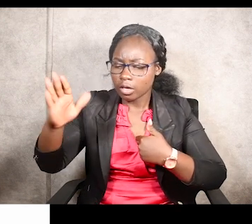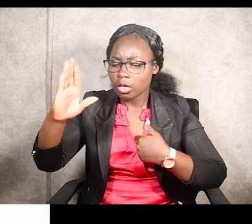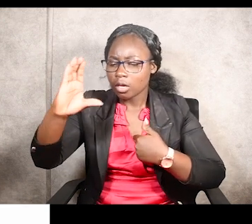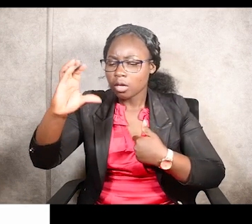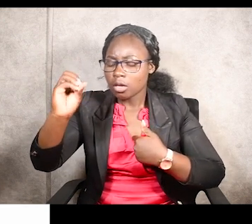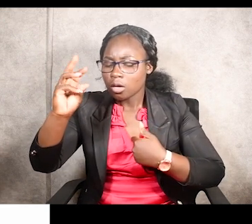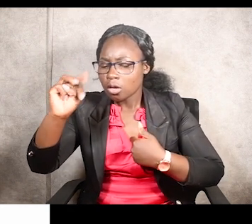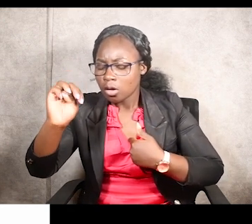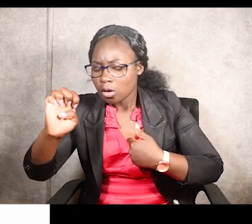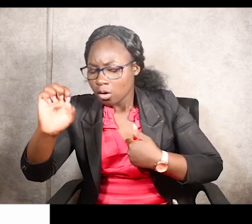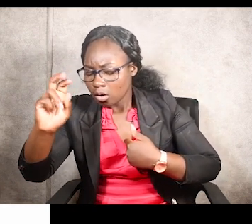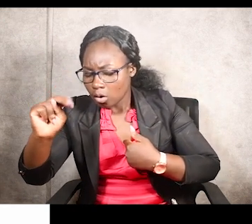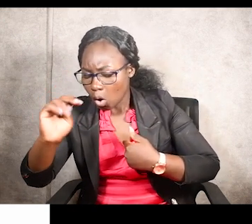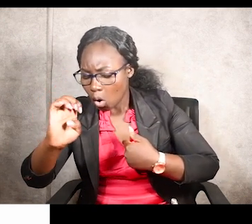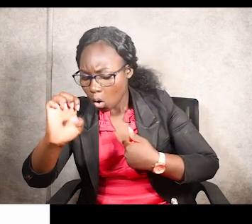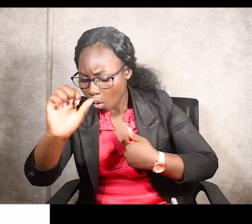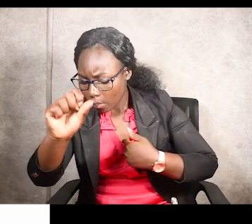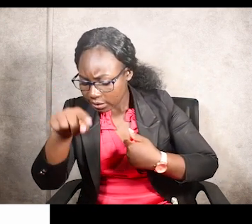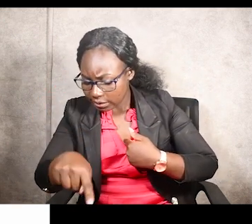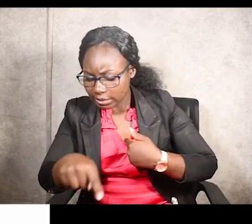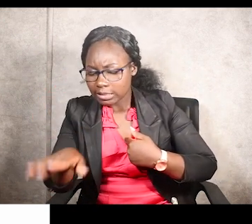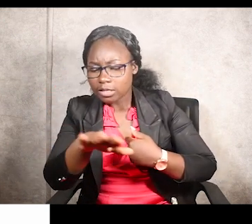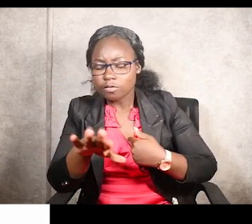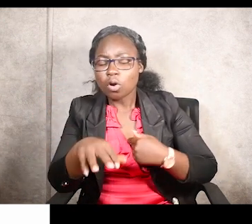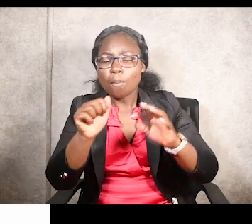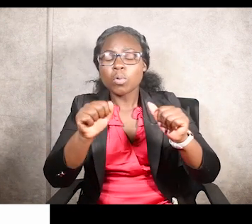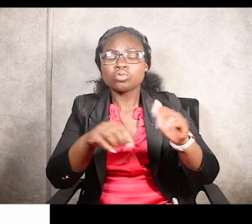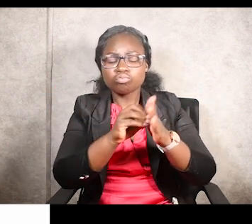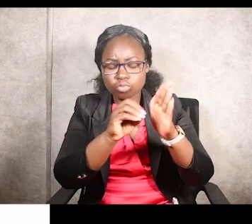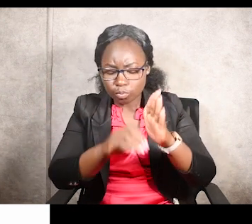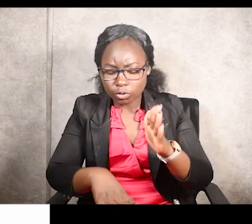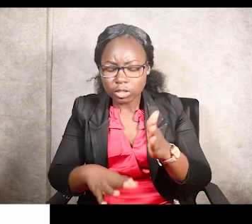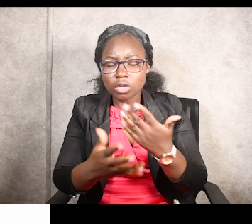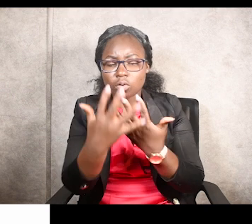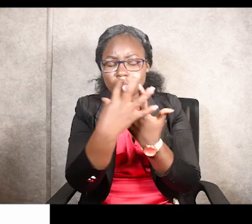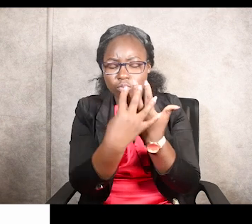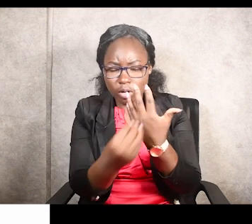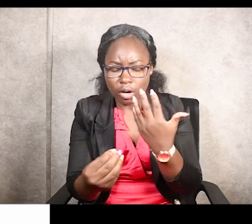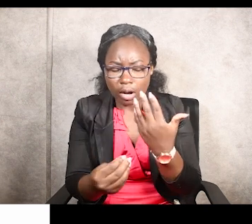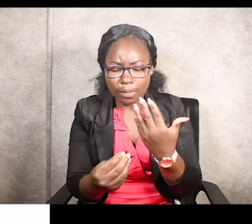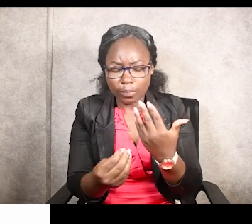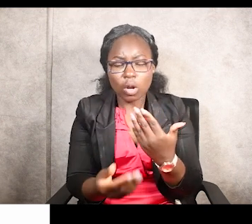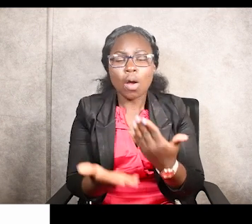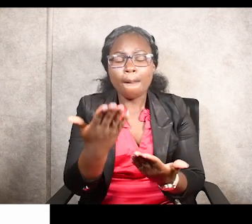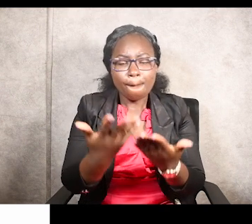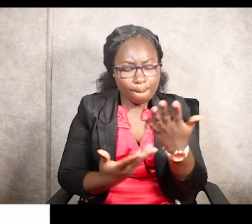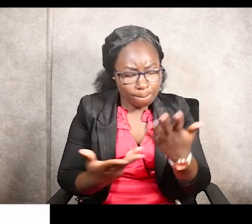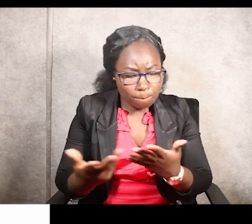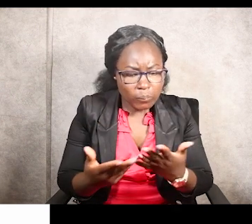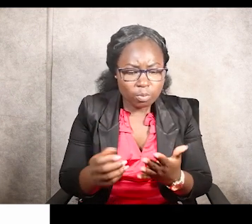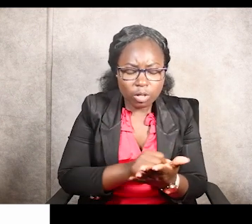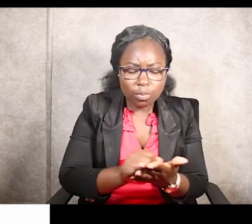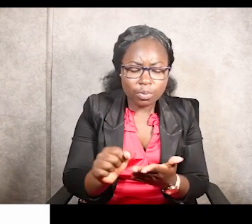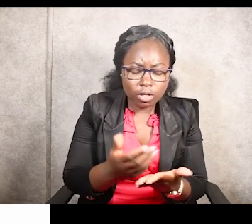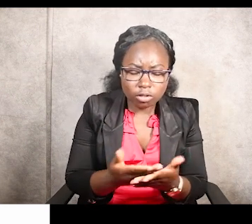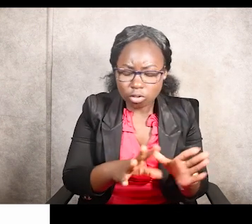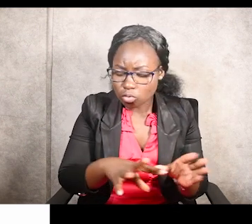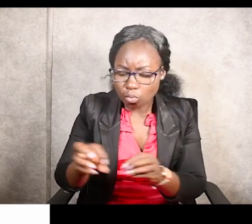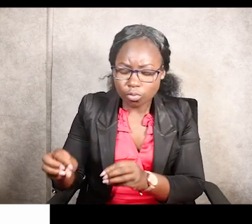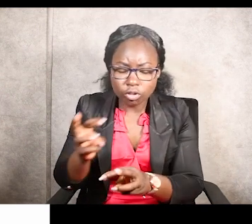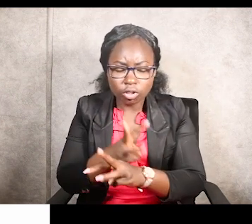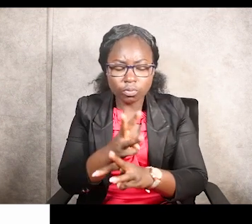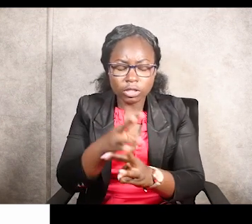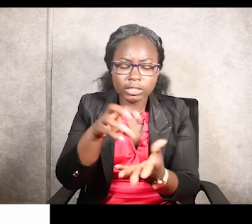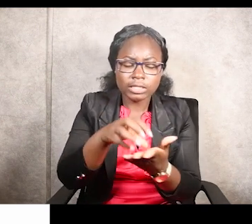media platforms, you can be able to decrease the cost of printing, for example, brochures and the rest. You can do e-flyers, which you'll be able to put on your WhatsApp status